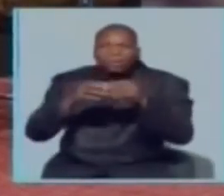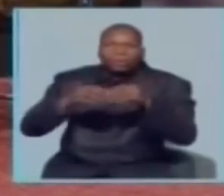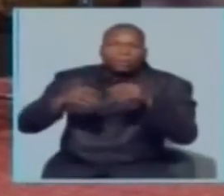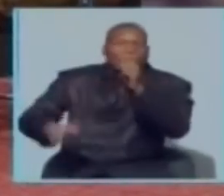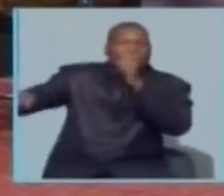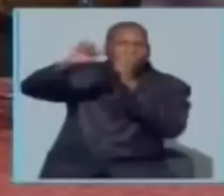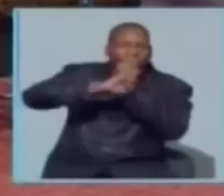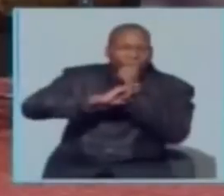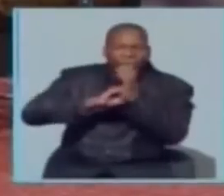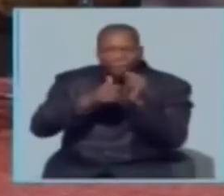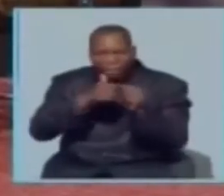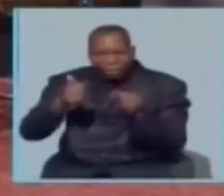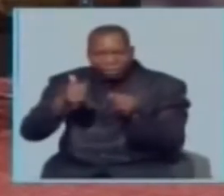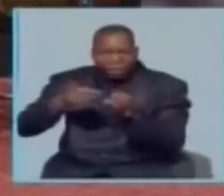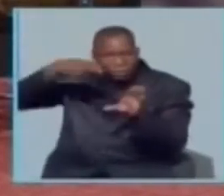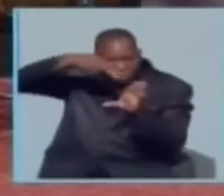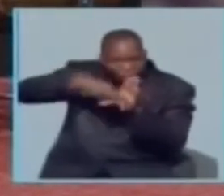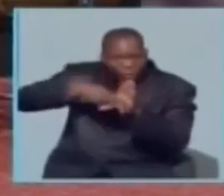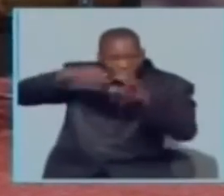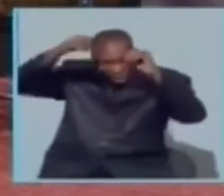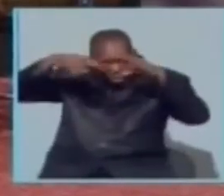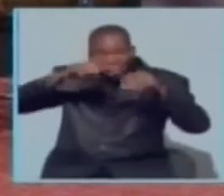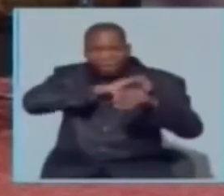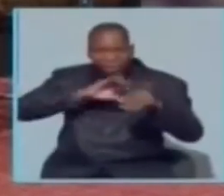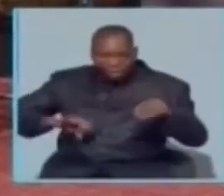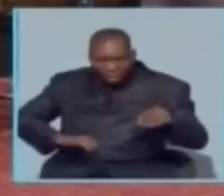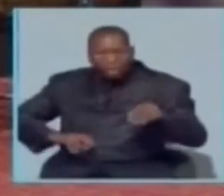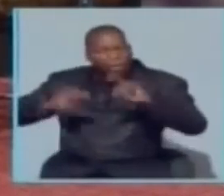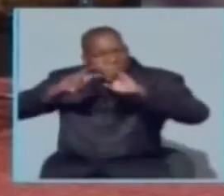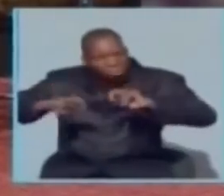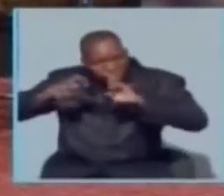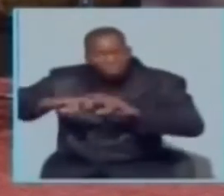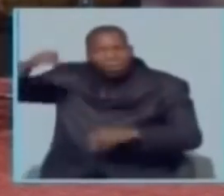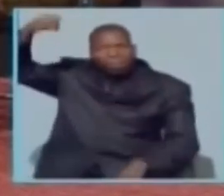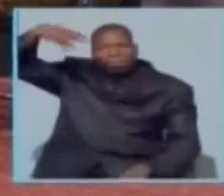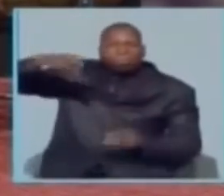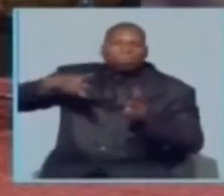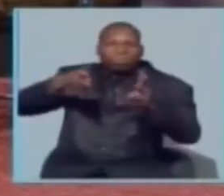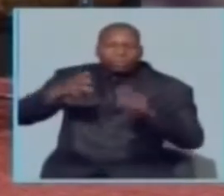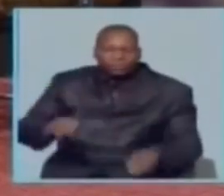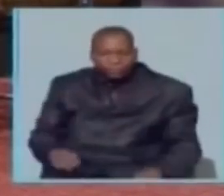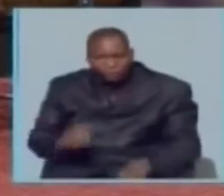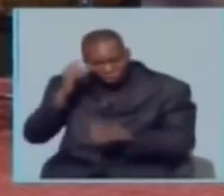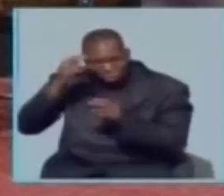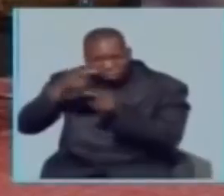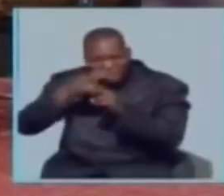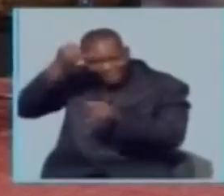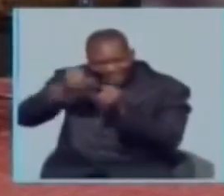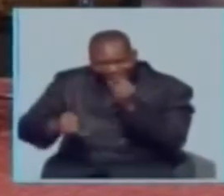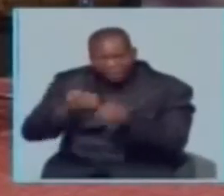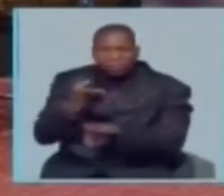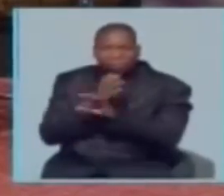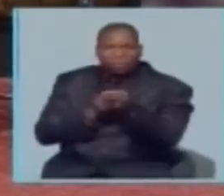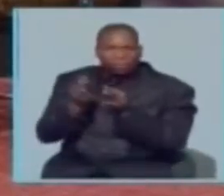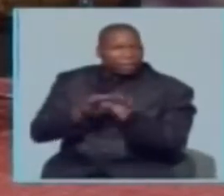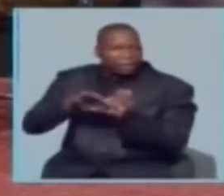now explore also solar. So we're hoping by the end of this month, as I had stated earlier on when I met stakeholders, that we